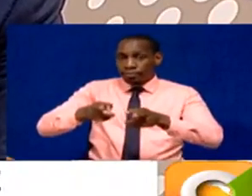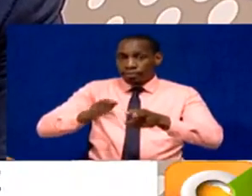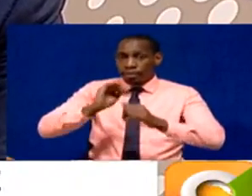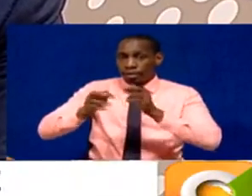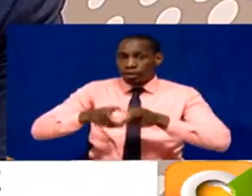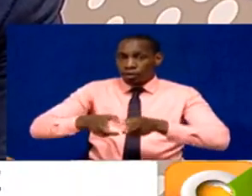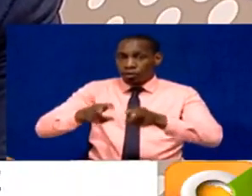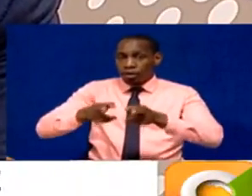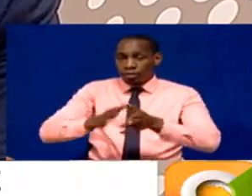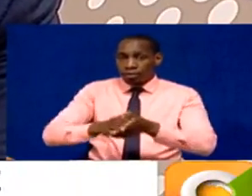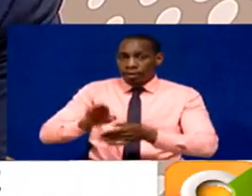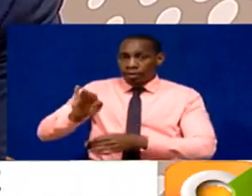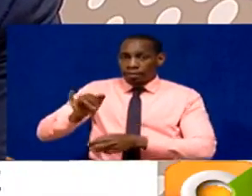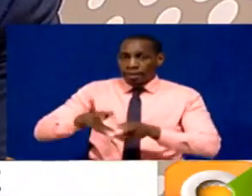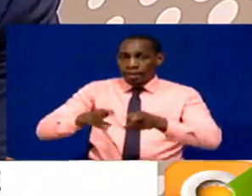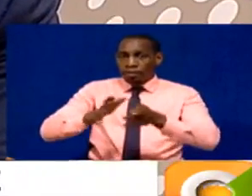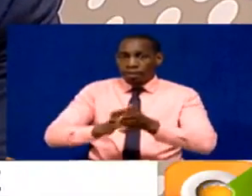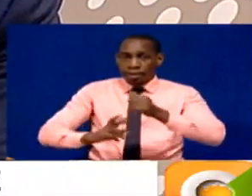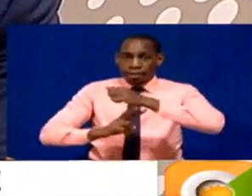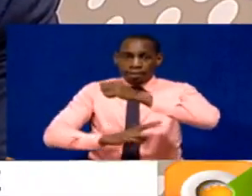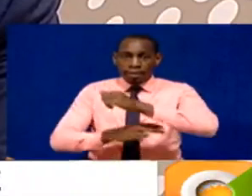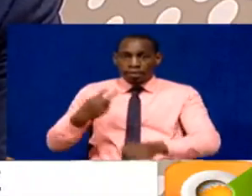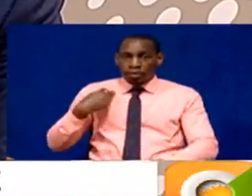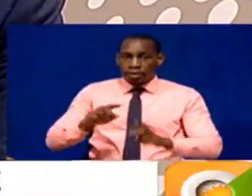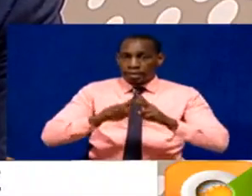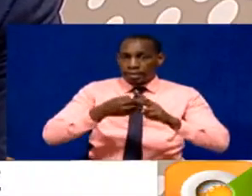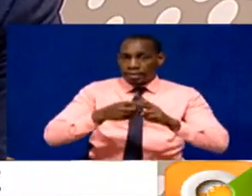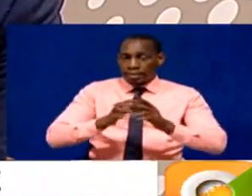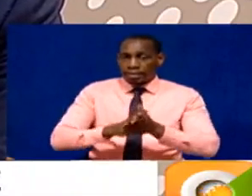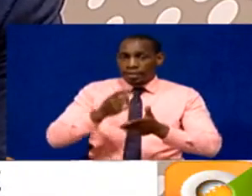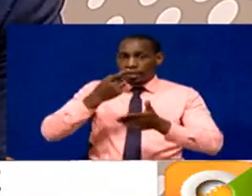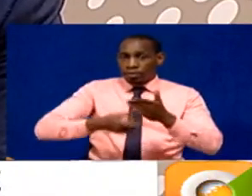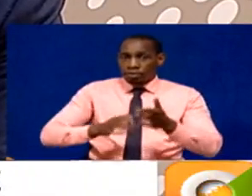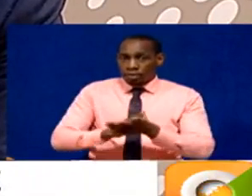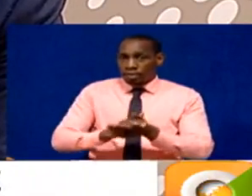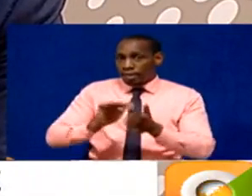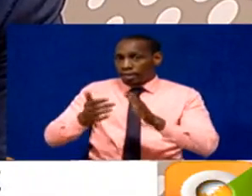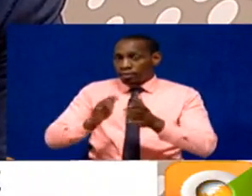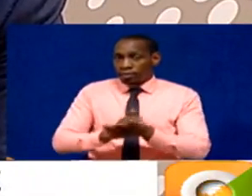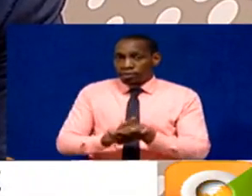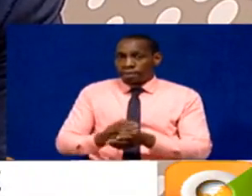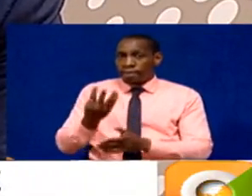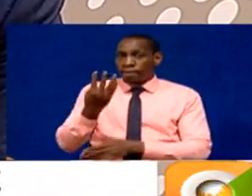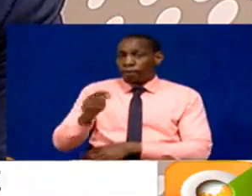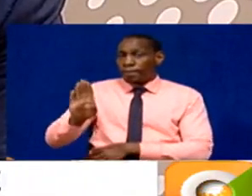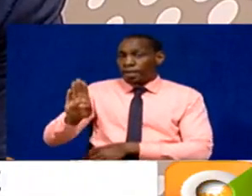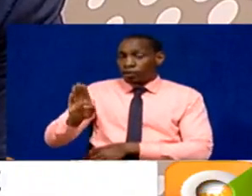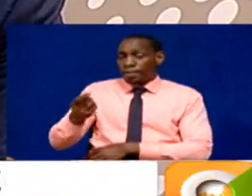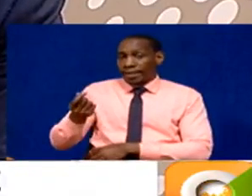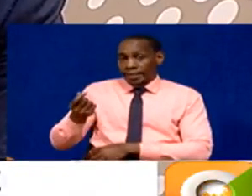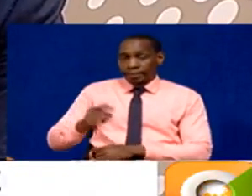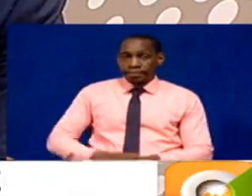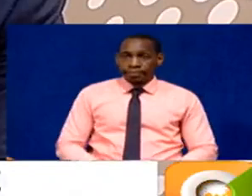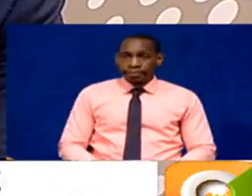whole bypass, infrastructure, bridges, consultancy, engineering, everything, probably cost just shy of 4 billion